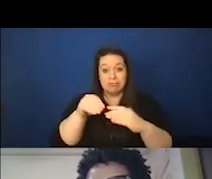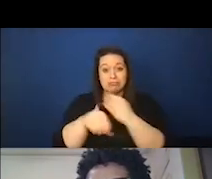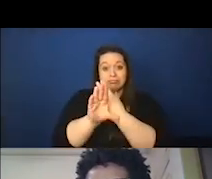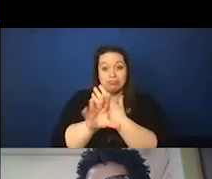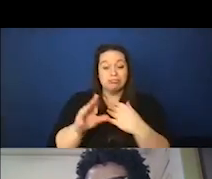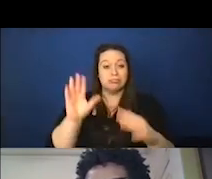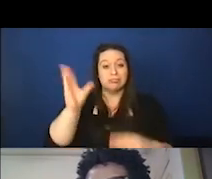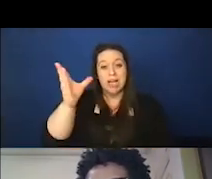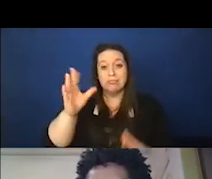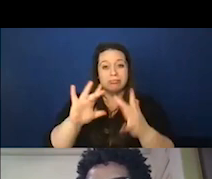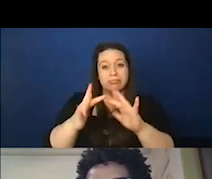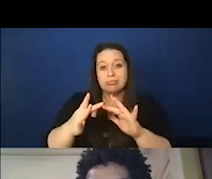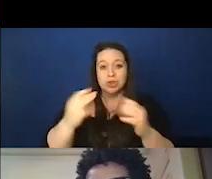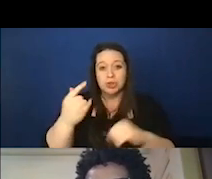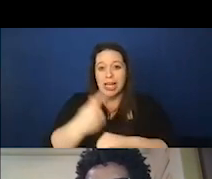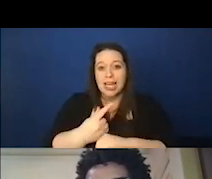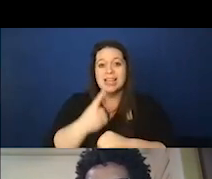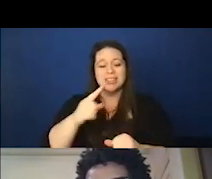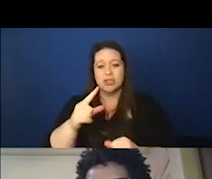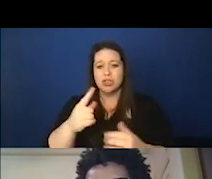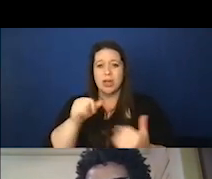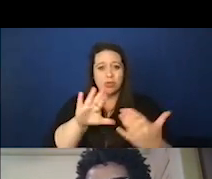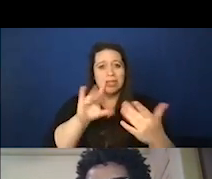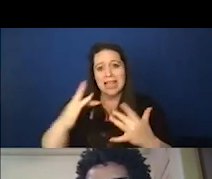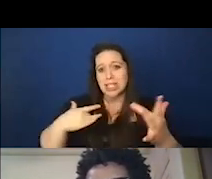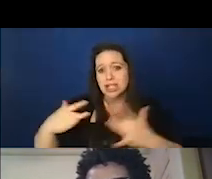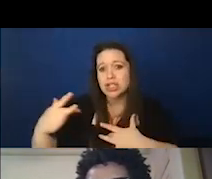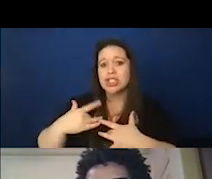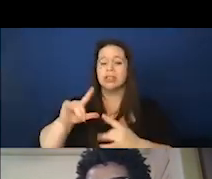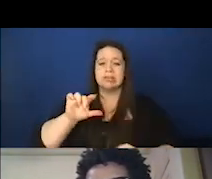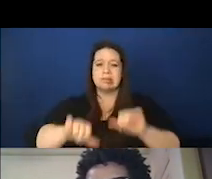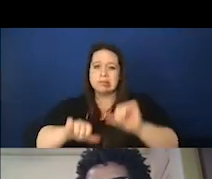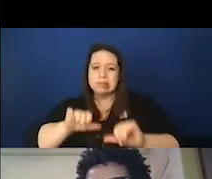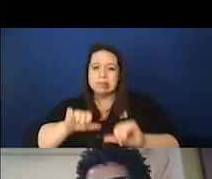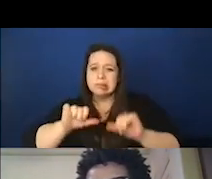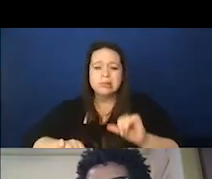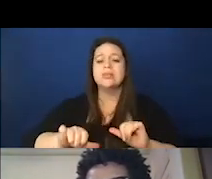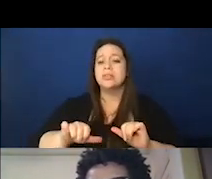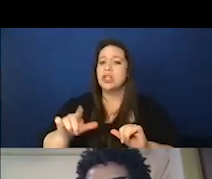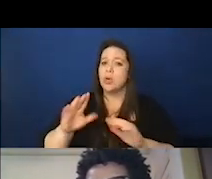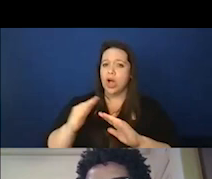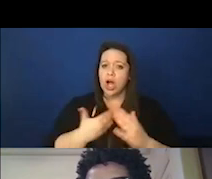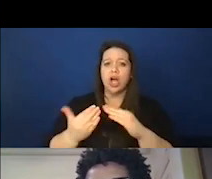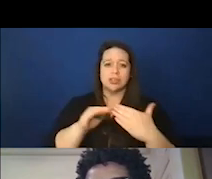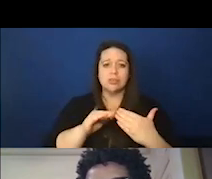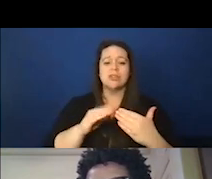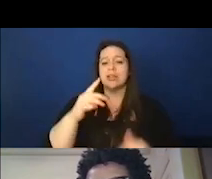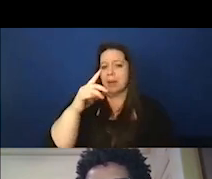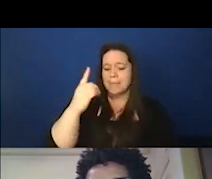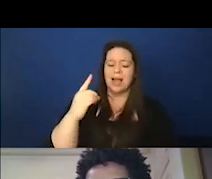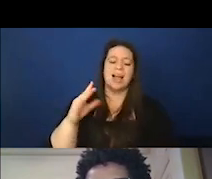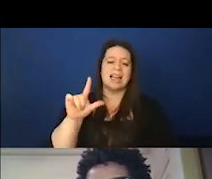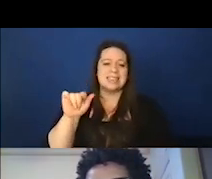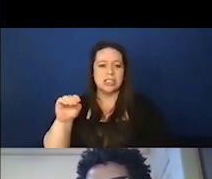questions and address the concerns. And Blacks and Latinos have a lot of reasons to distrust the health